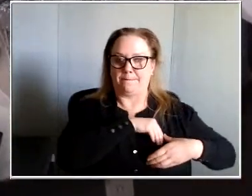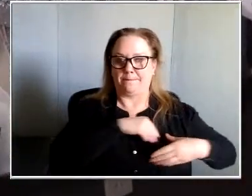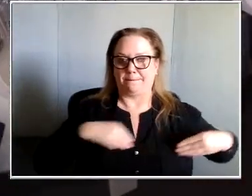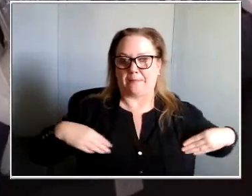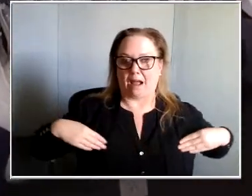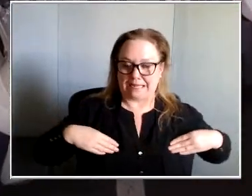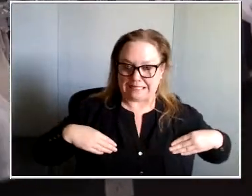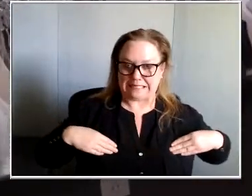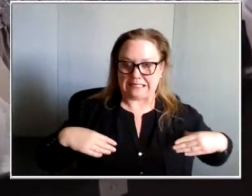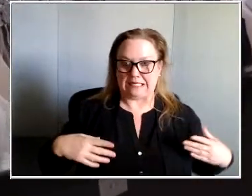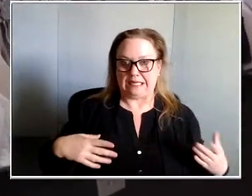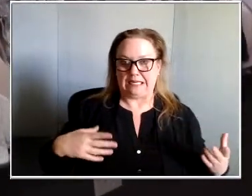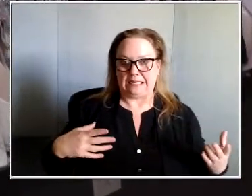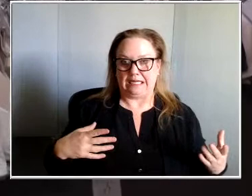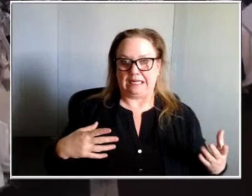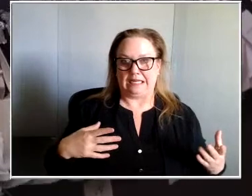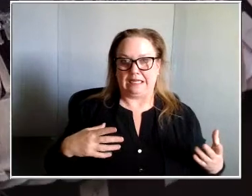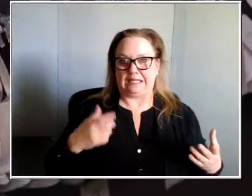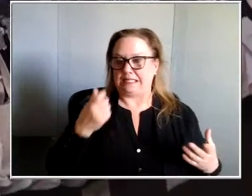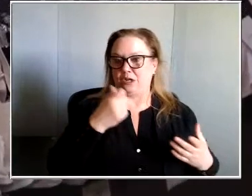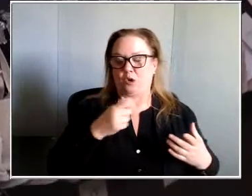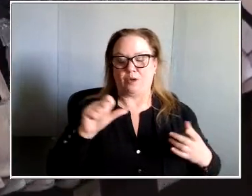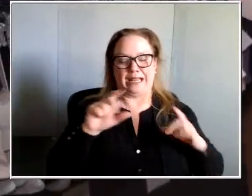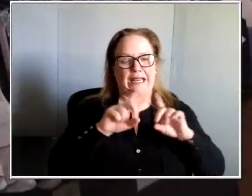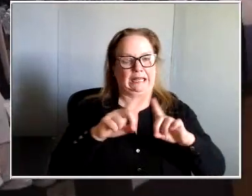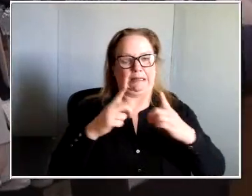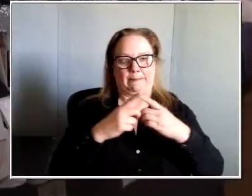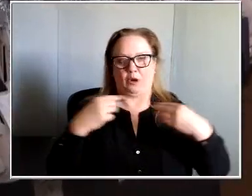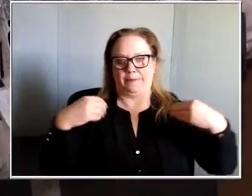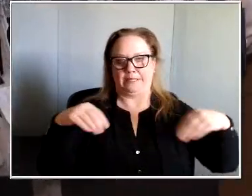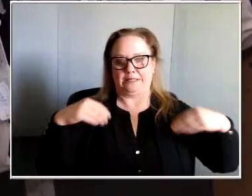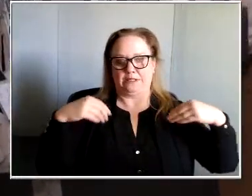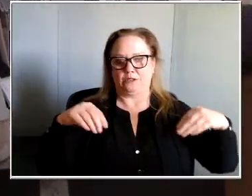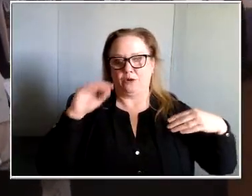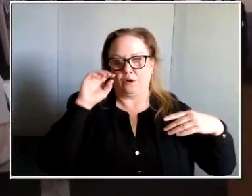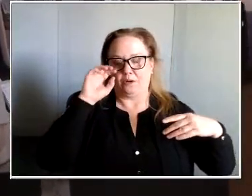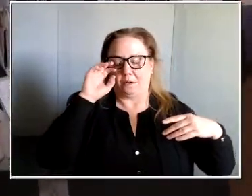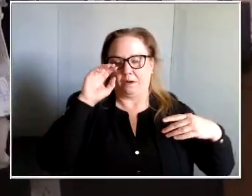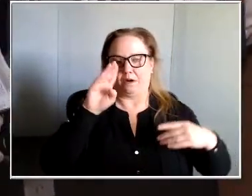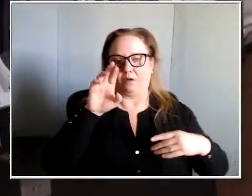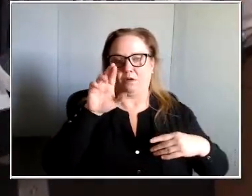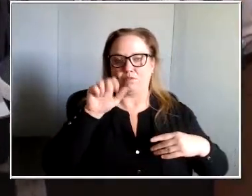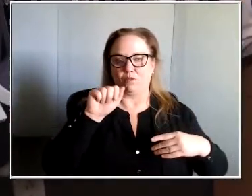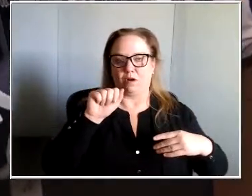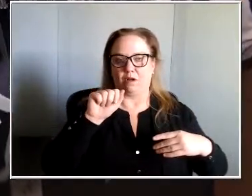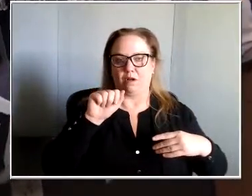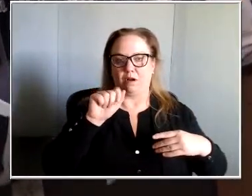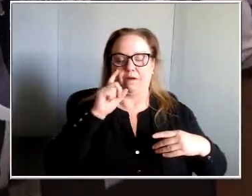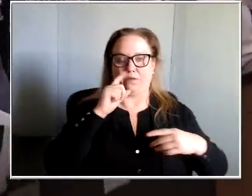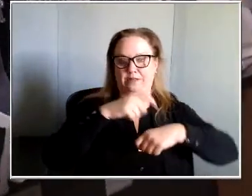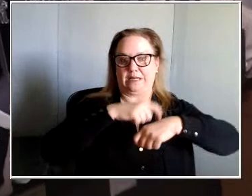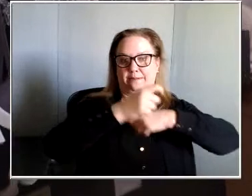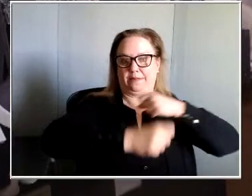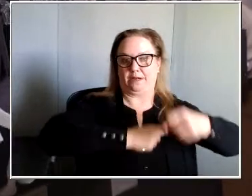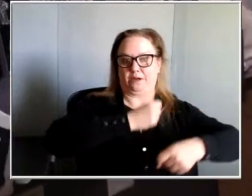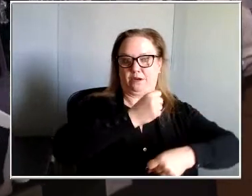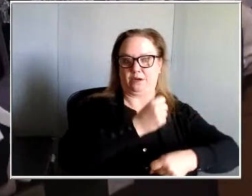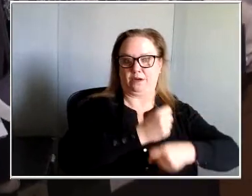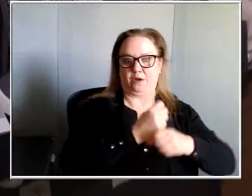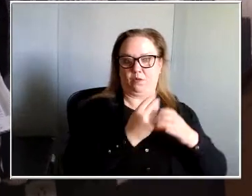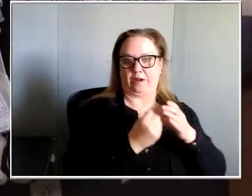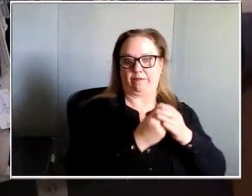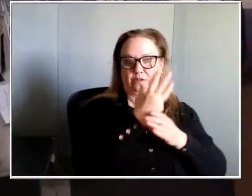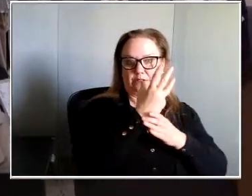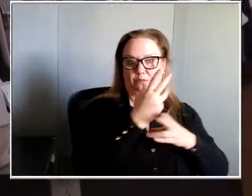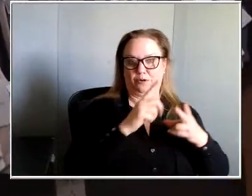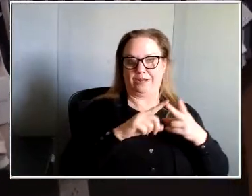you, this is like going to any department store. Our bras are seasonal, so we have our spring line and